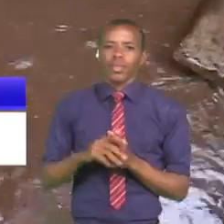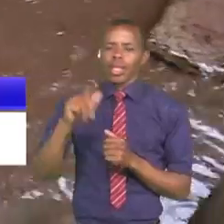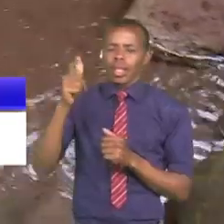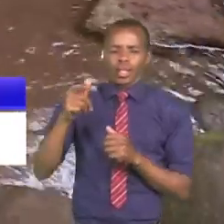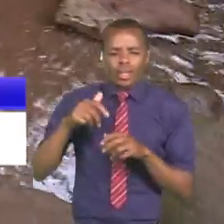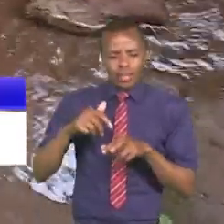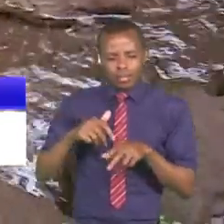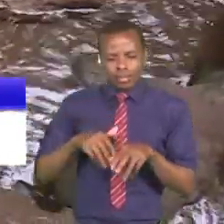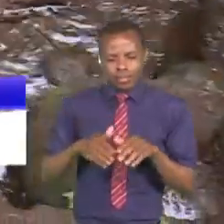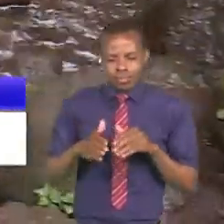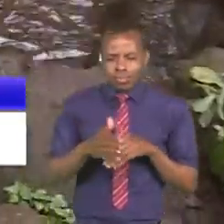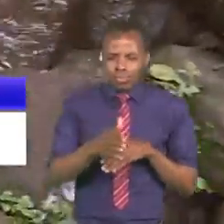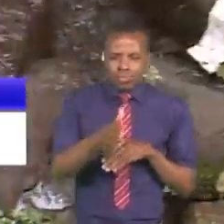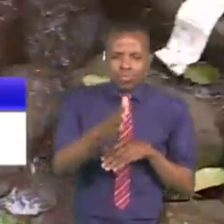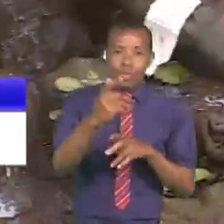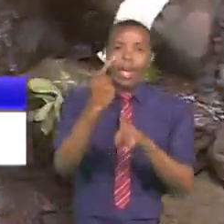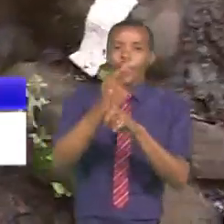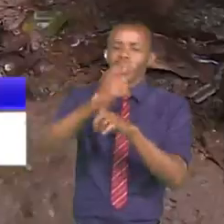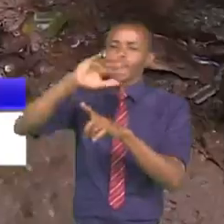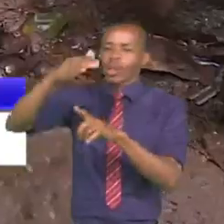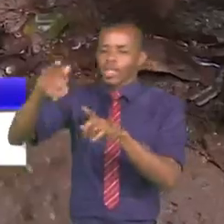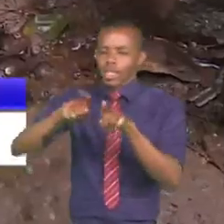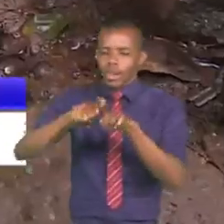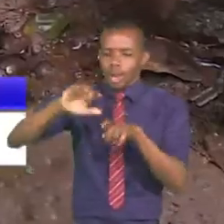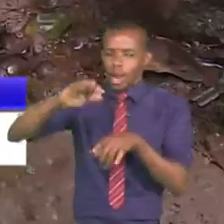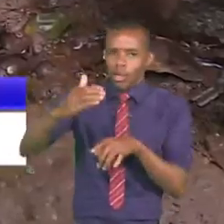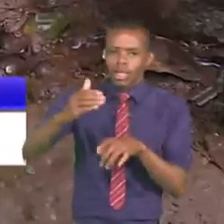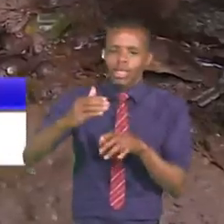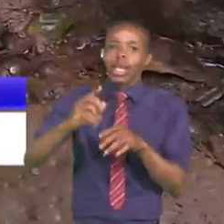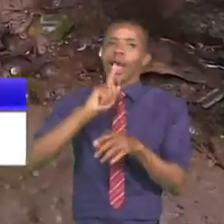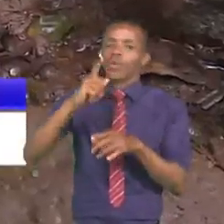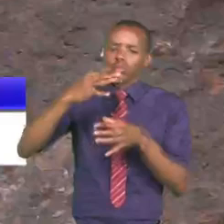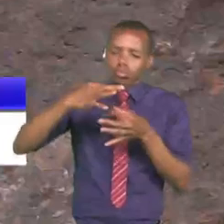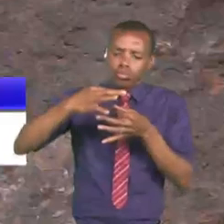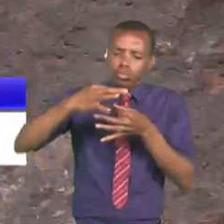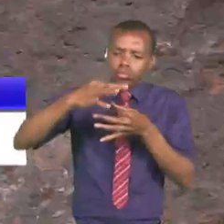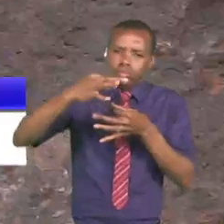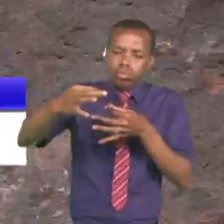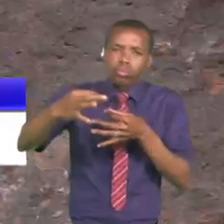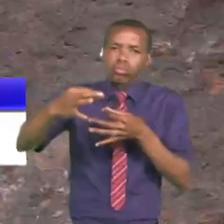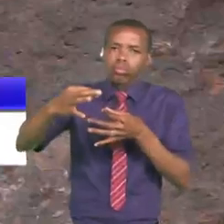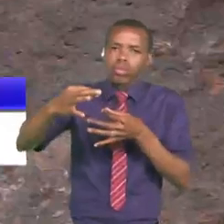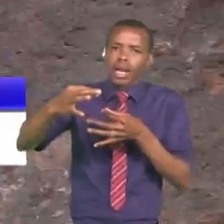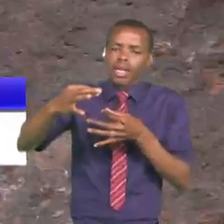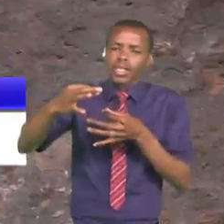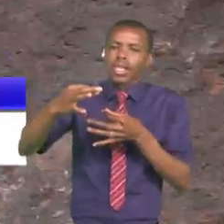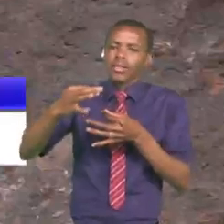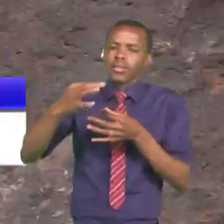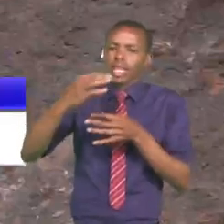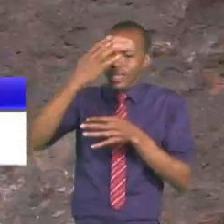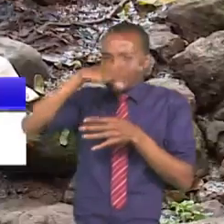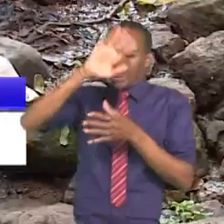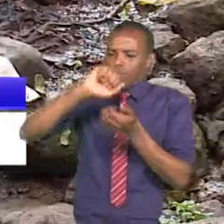streams down through various other towns and counties hundreds of kilometers, it undergoes an astonishing